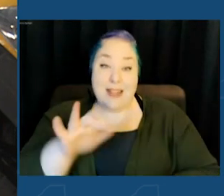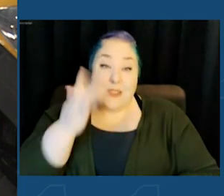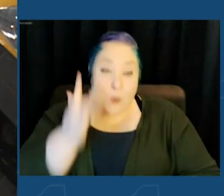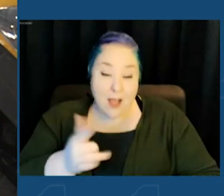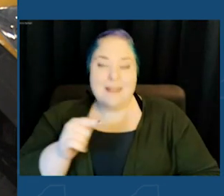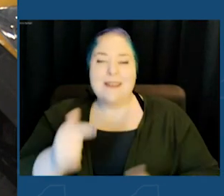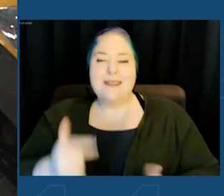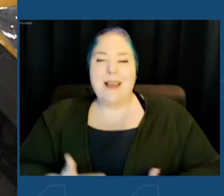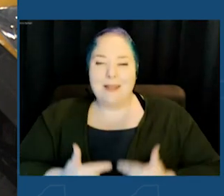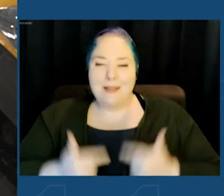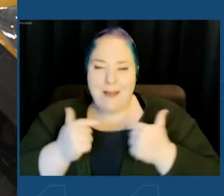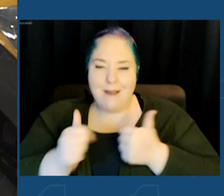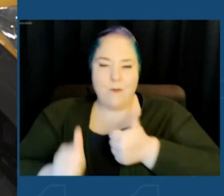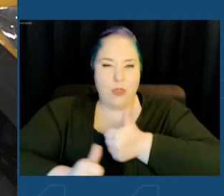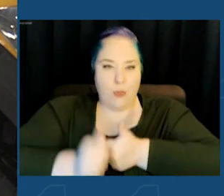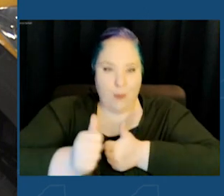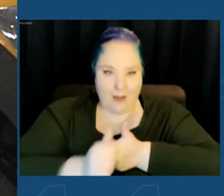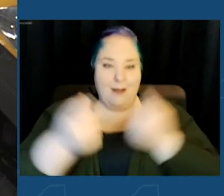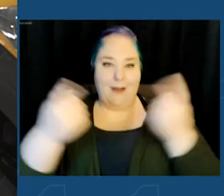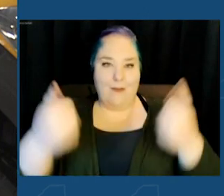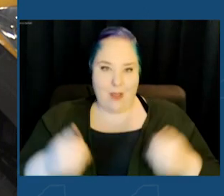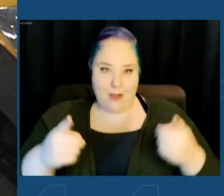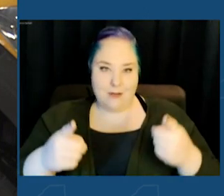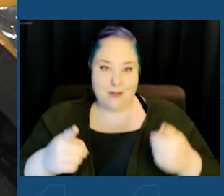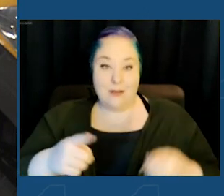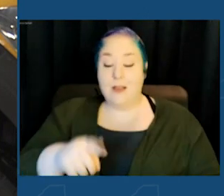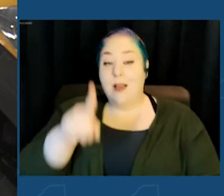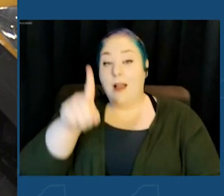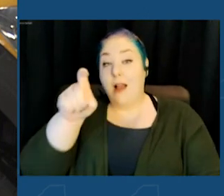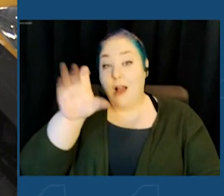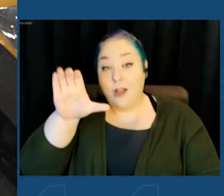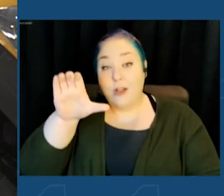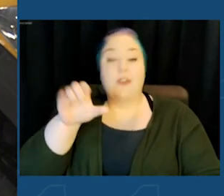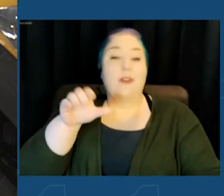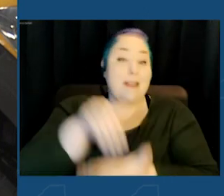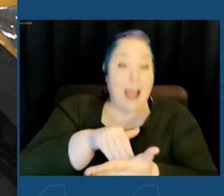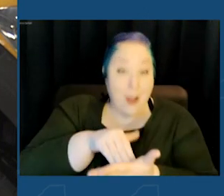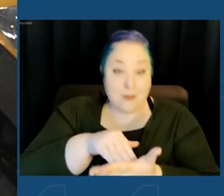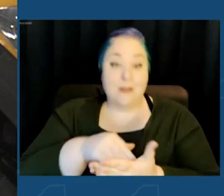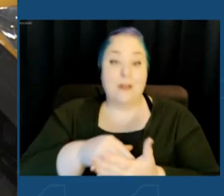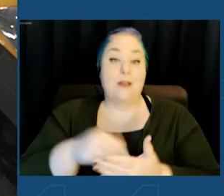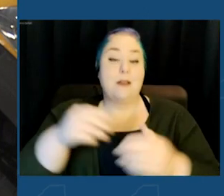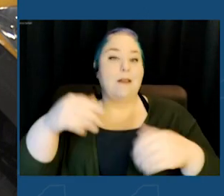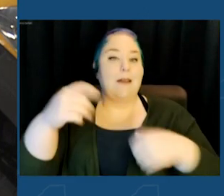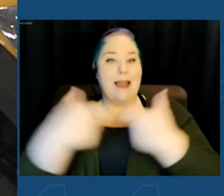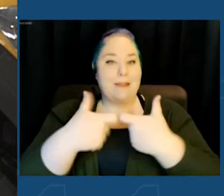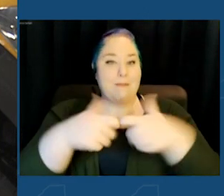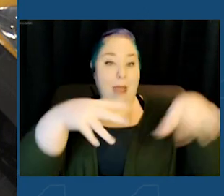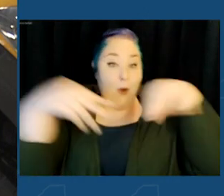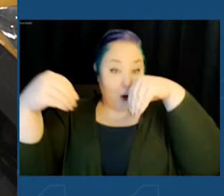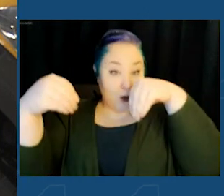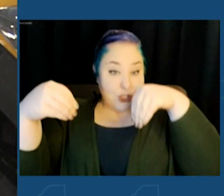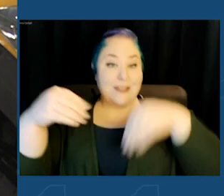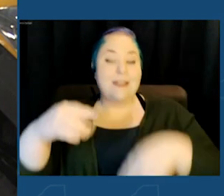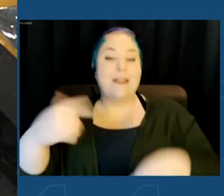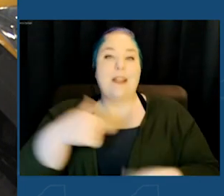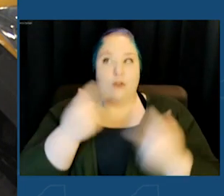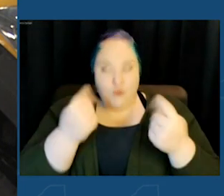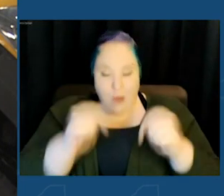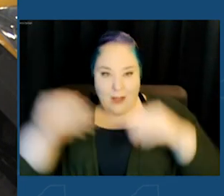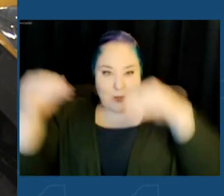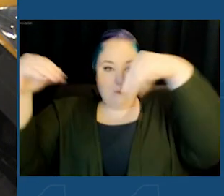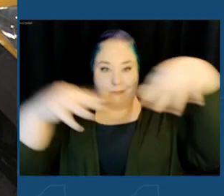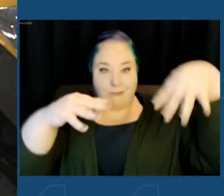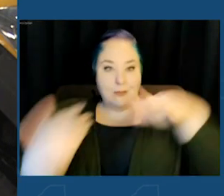with over 100 000 power outages as we speak they're trying to be restored as quickly as possible that's why we brought in utility